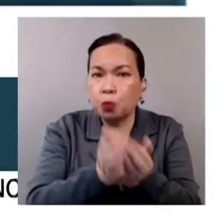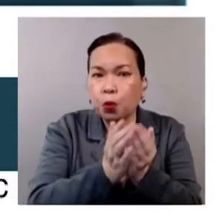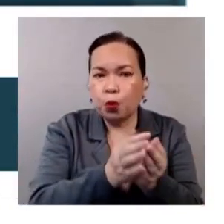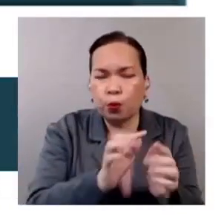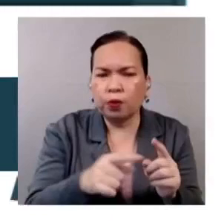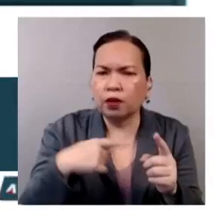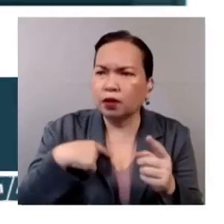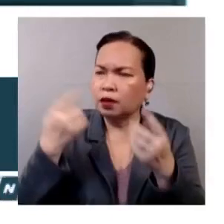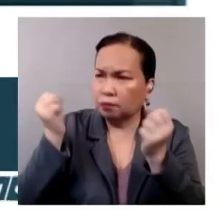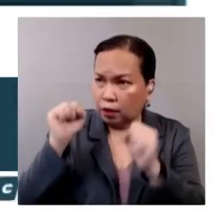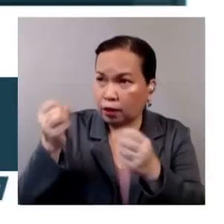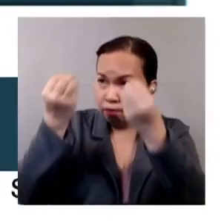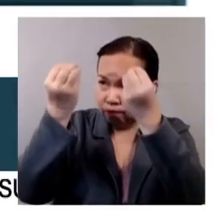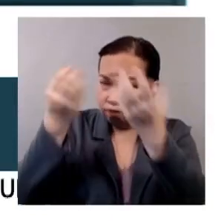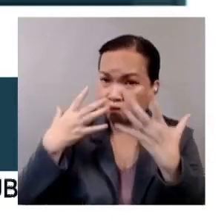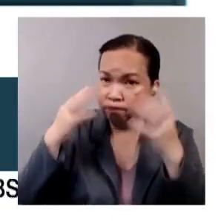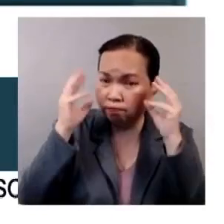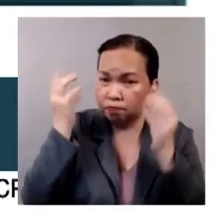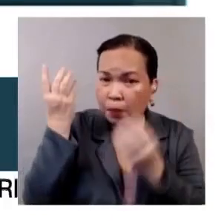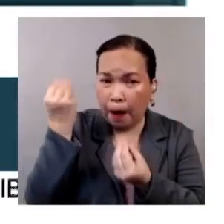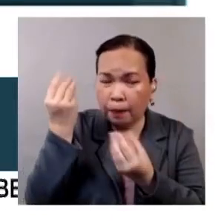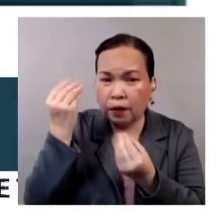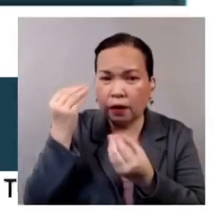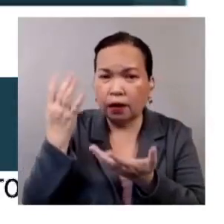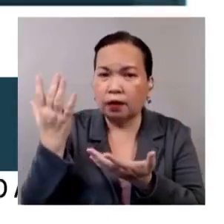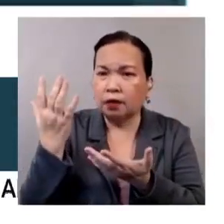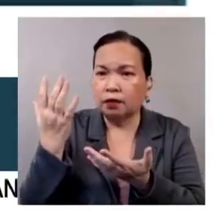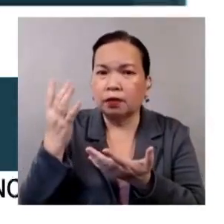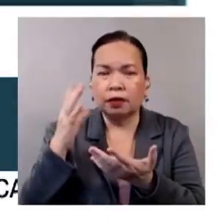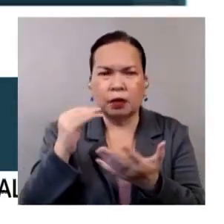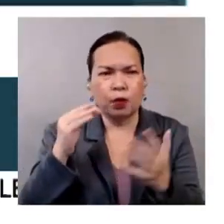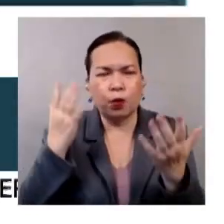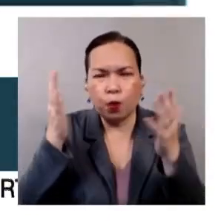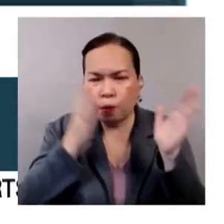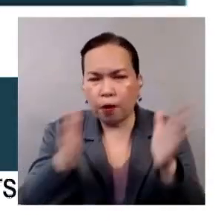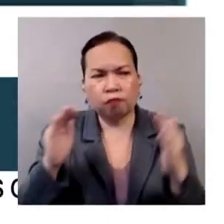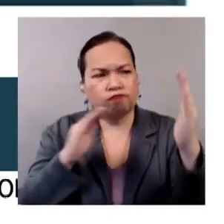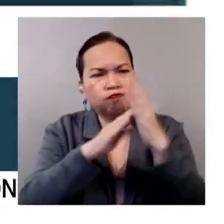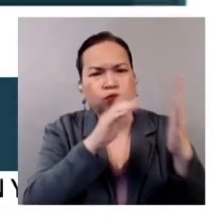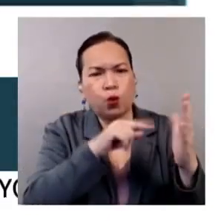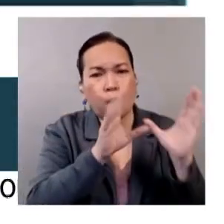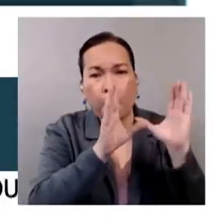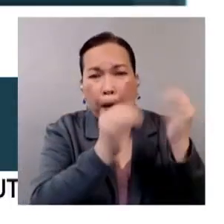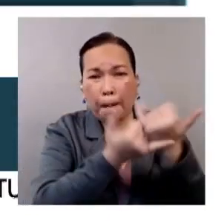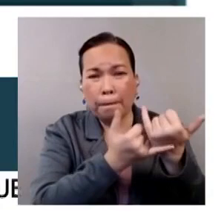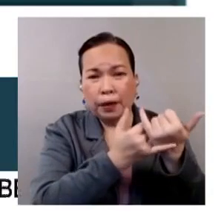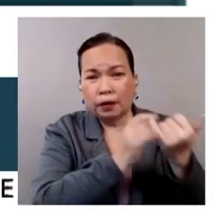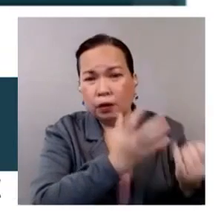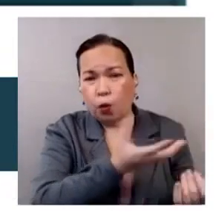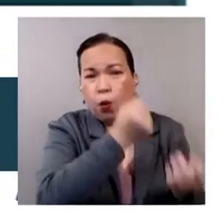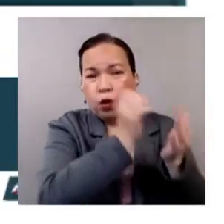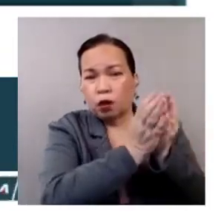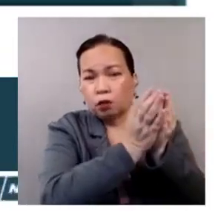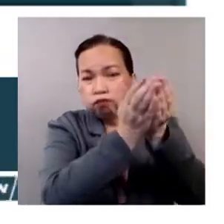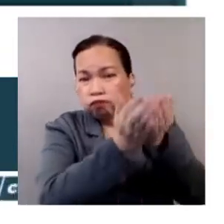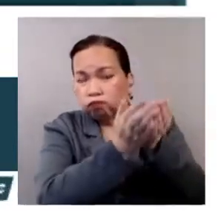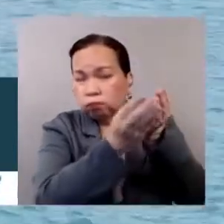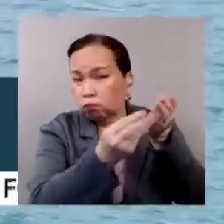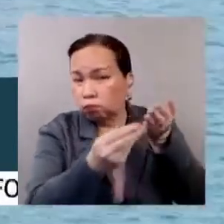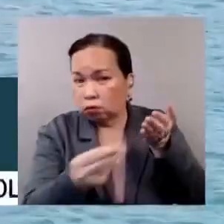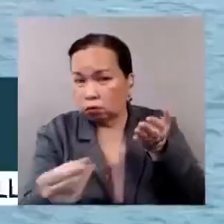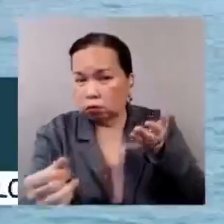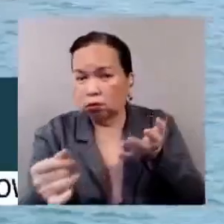the case that you were planning to file against the owners of the sunken tanker. What's the update on this? Right now po,